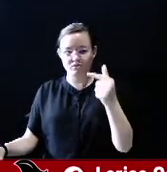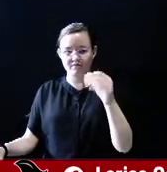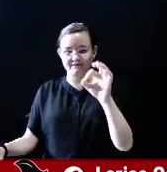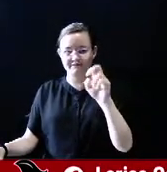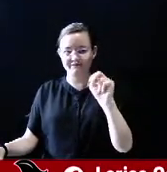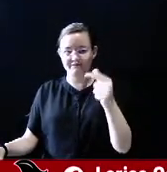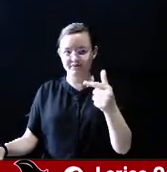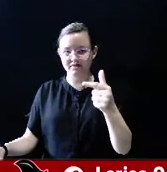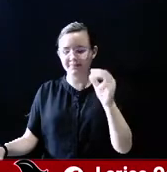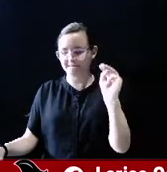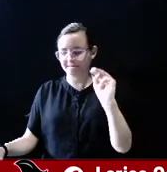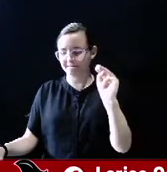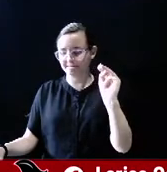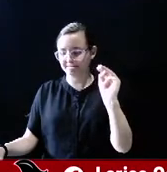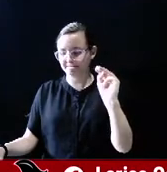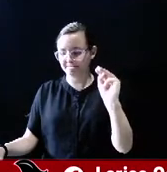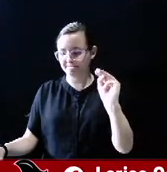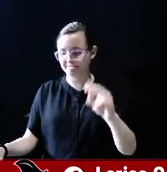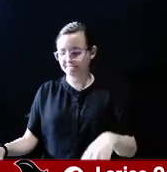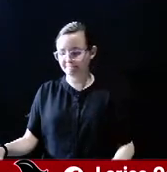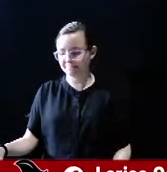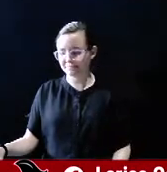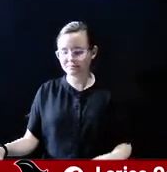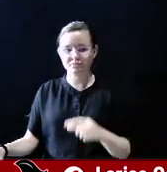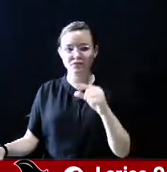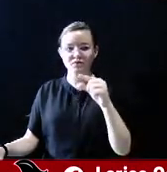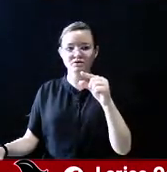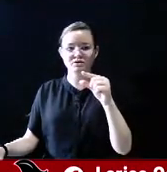Rongfen Andy Miao.